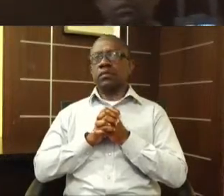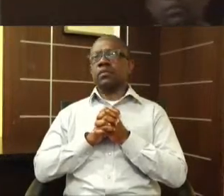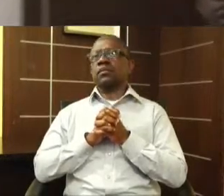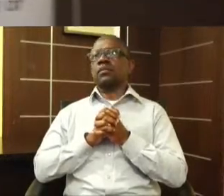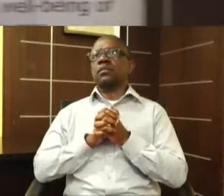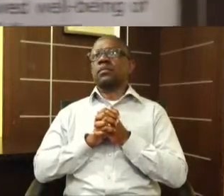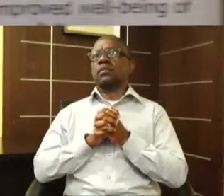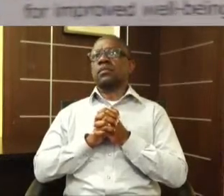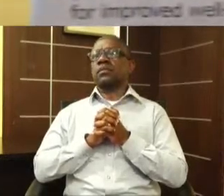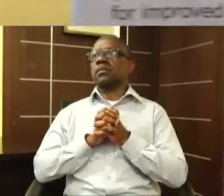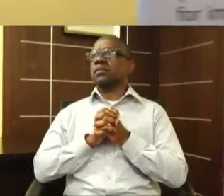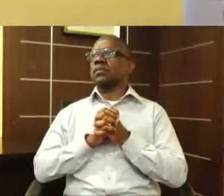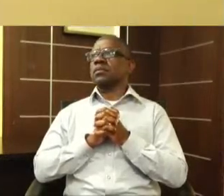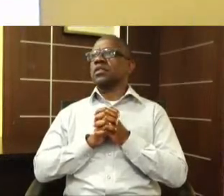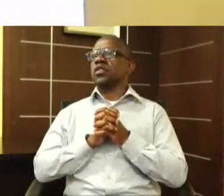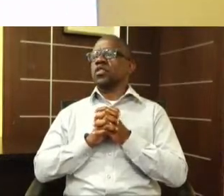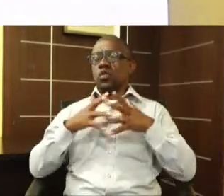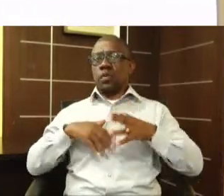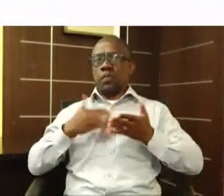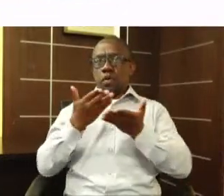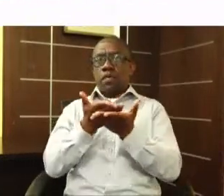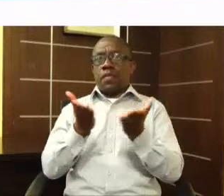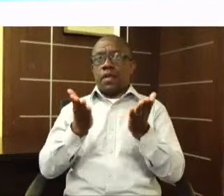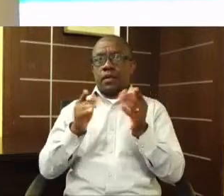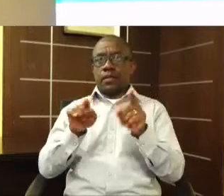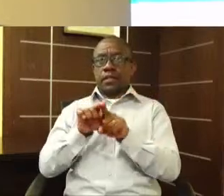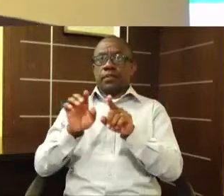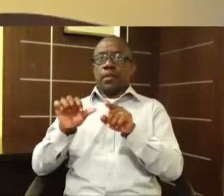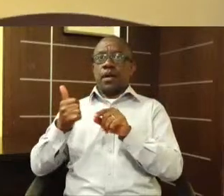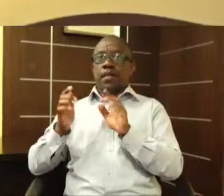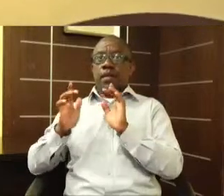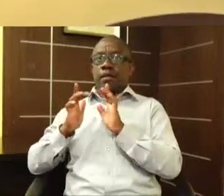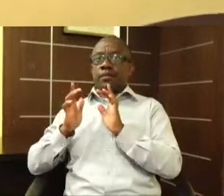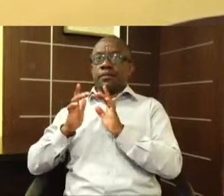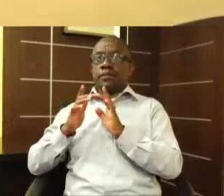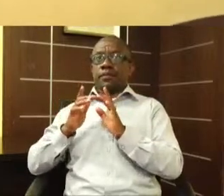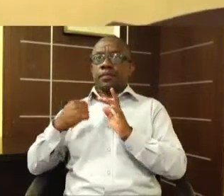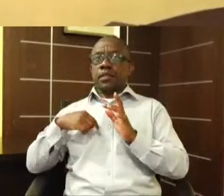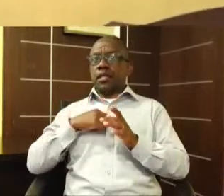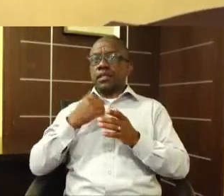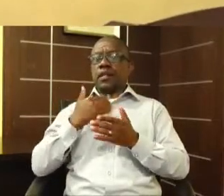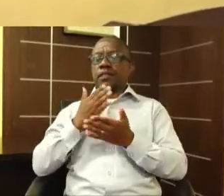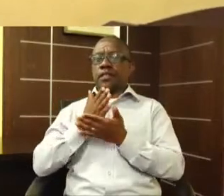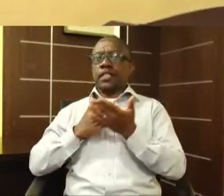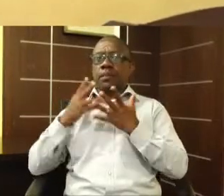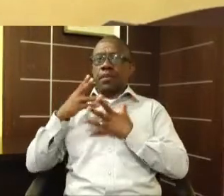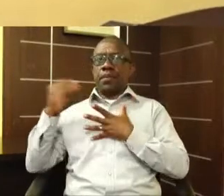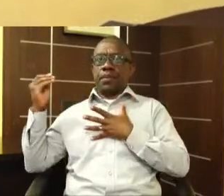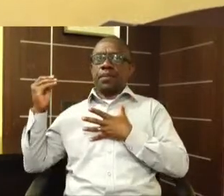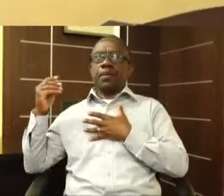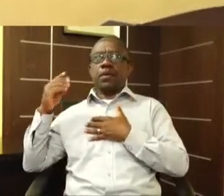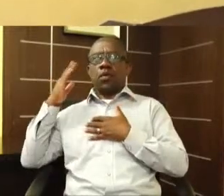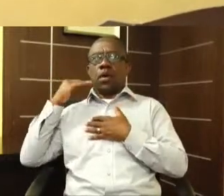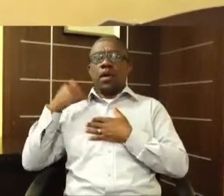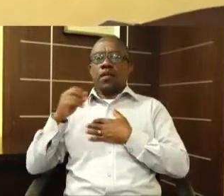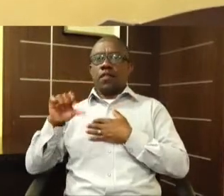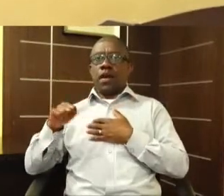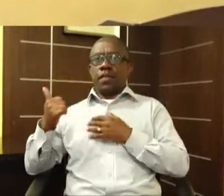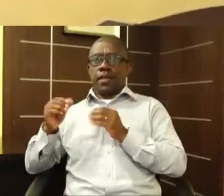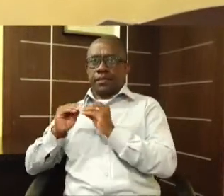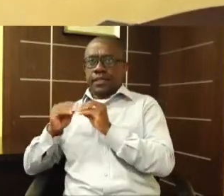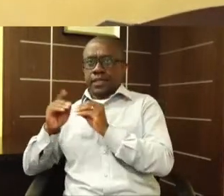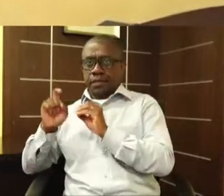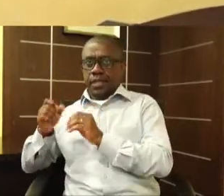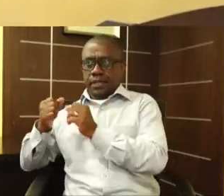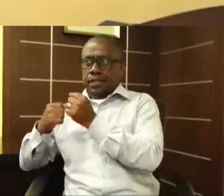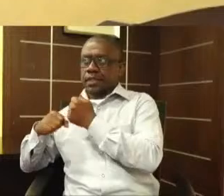Back to the physical audience and the others that are online. We are releasing Sam because he has another meeting to attend to.